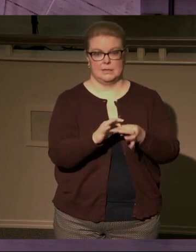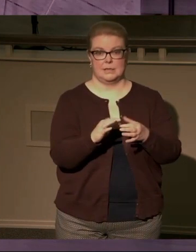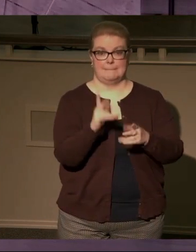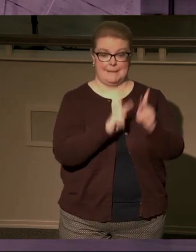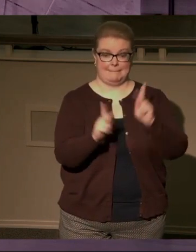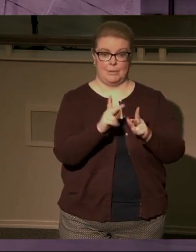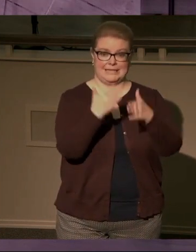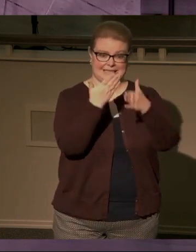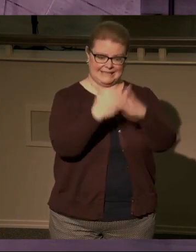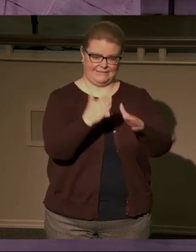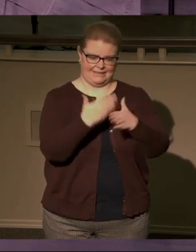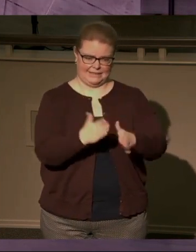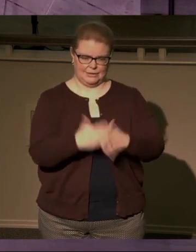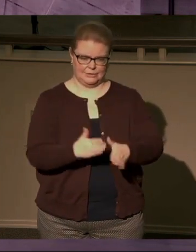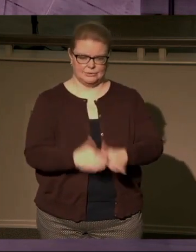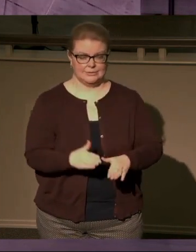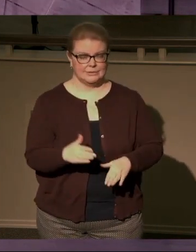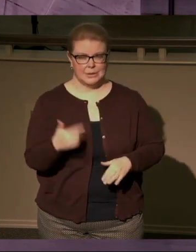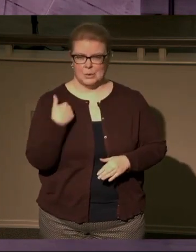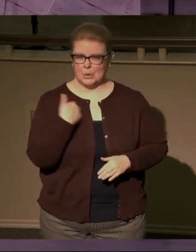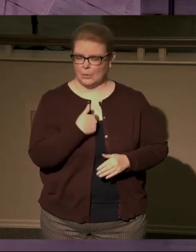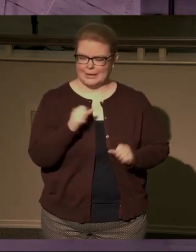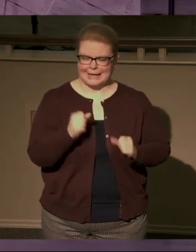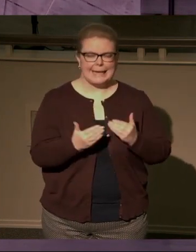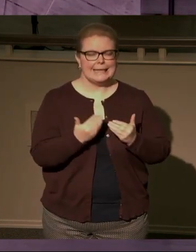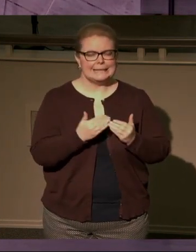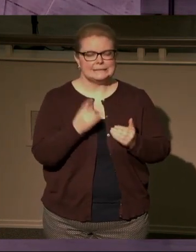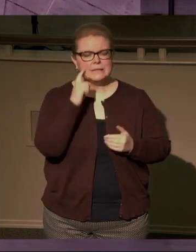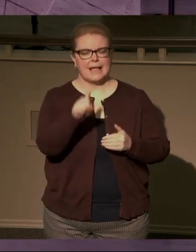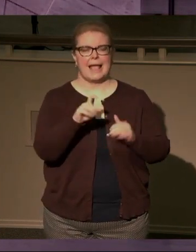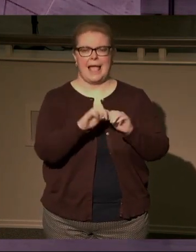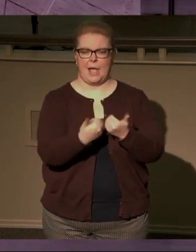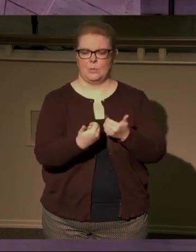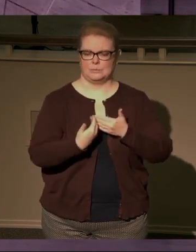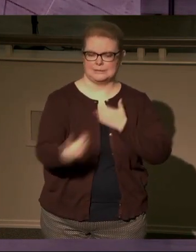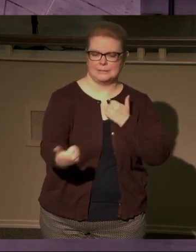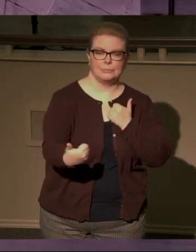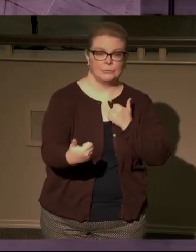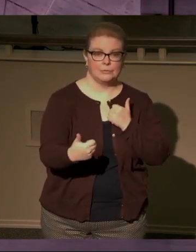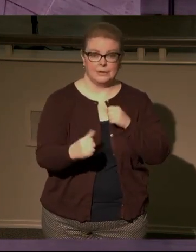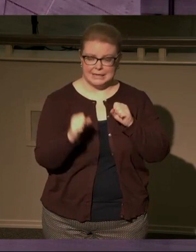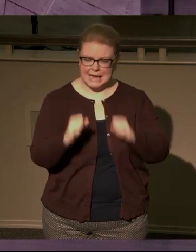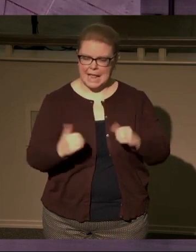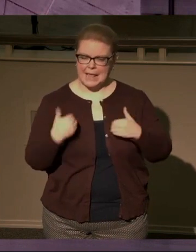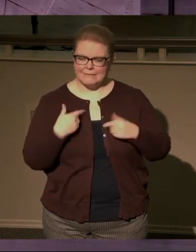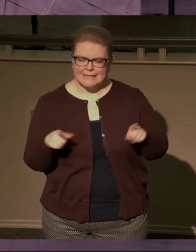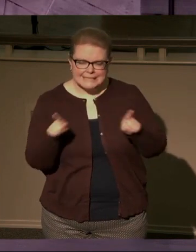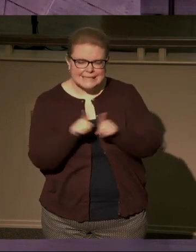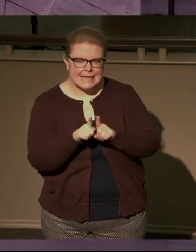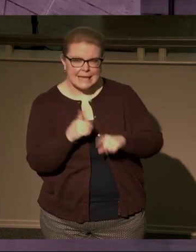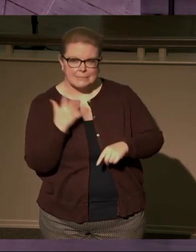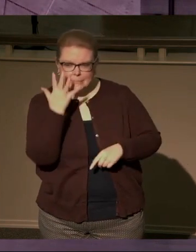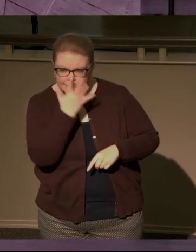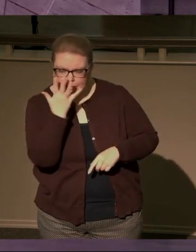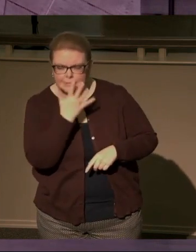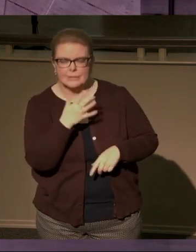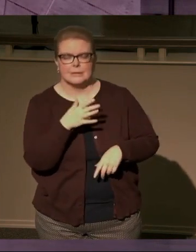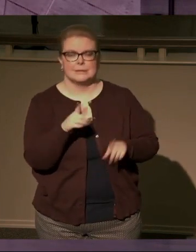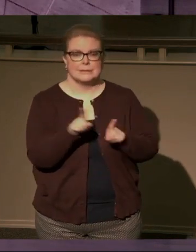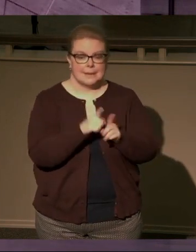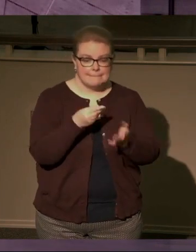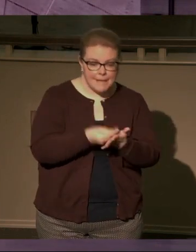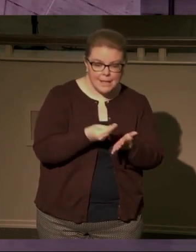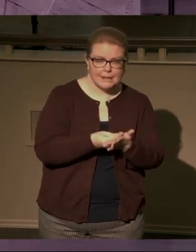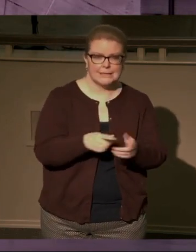people, is we find a way to be divided. You could have the same complexion and the same money and the same